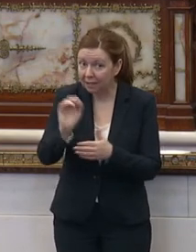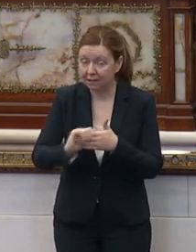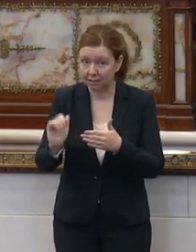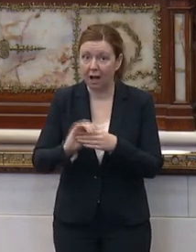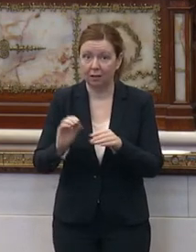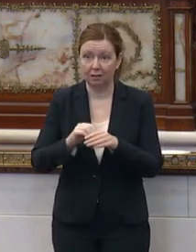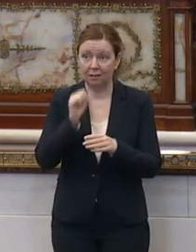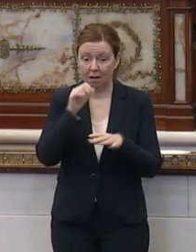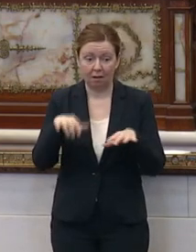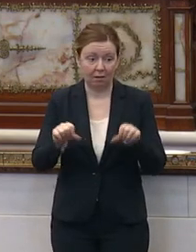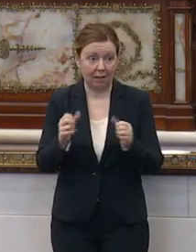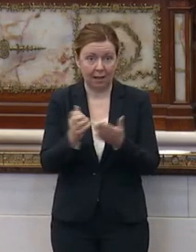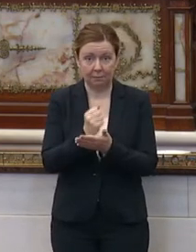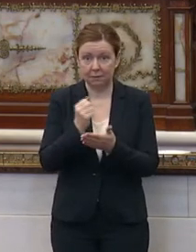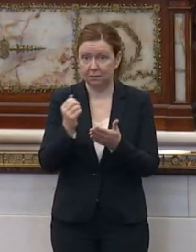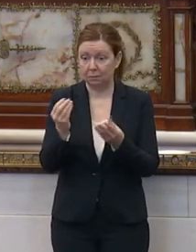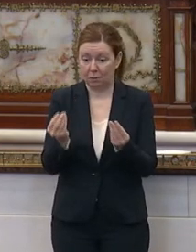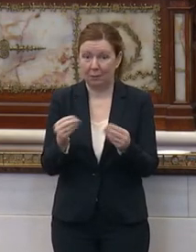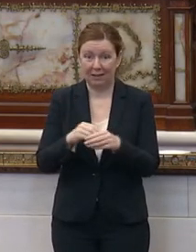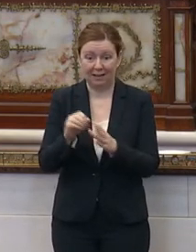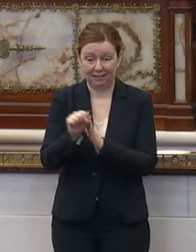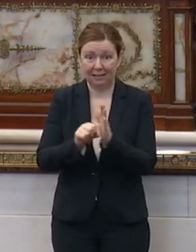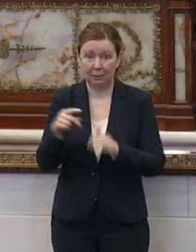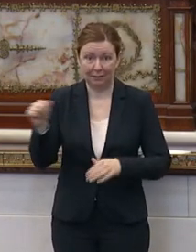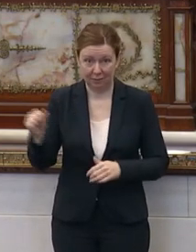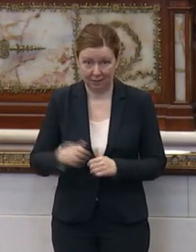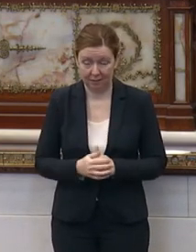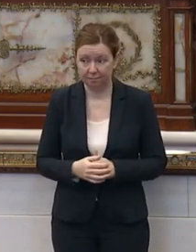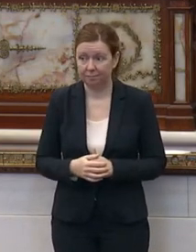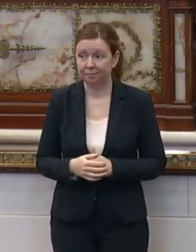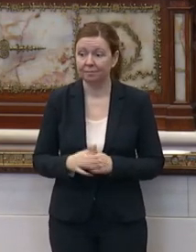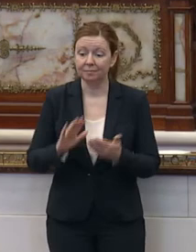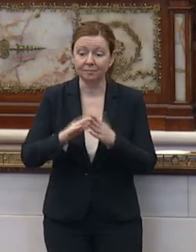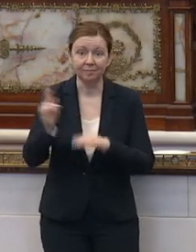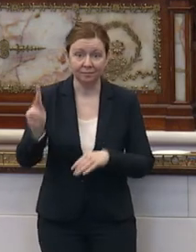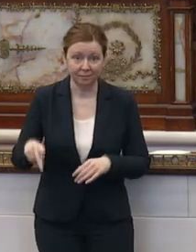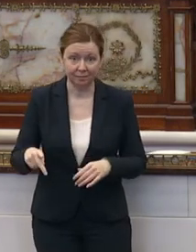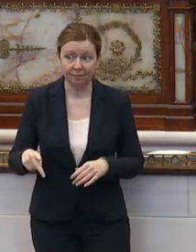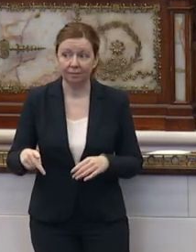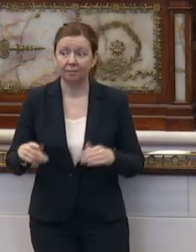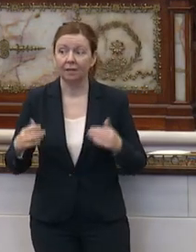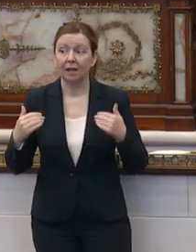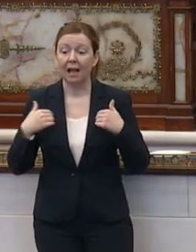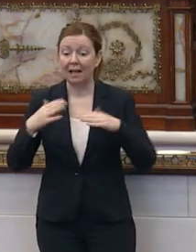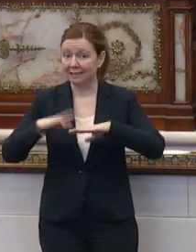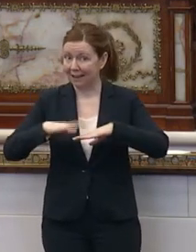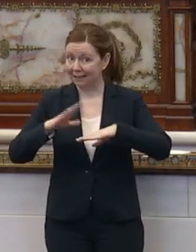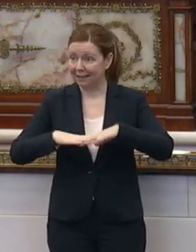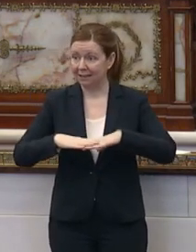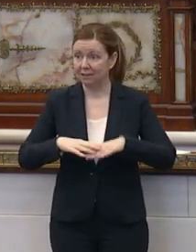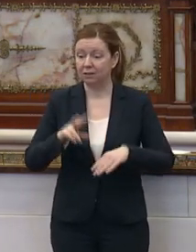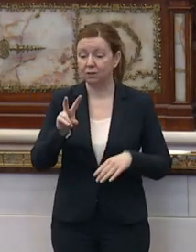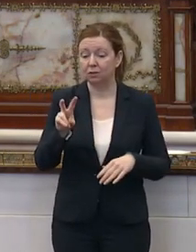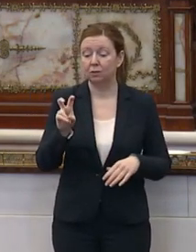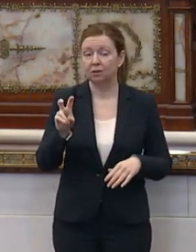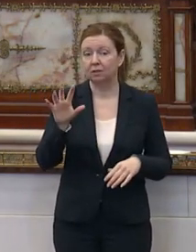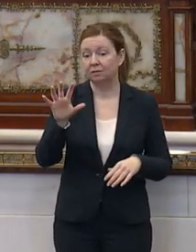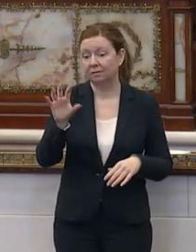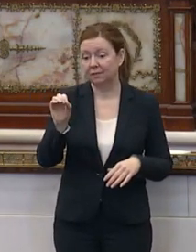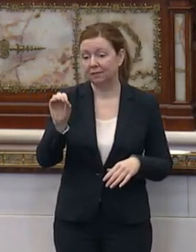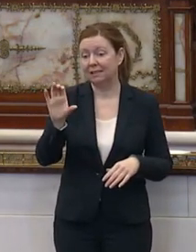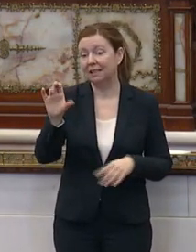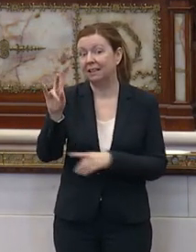$4 billion in unclaimed property in the Commonwealth of Pennsylvania. The City of Philadelphia has at least